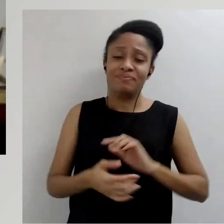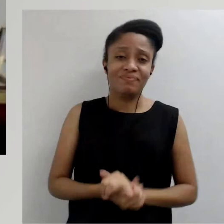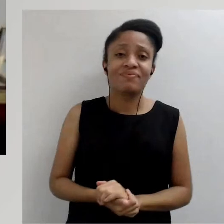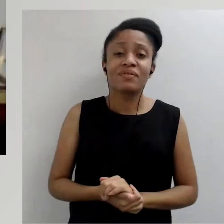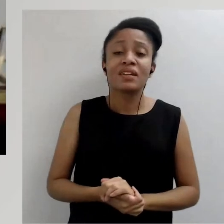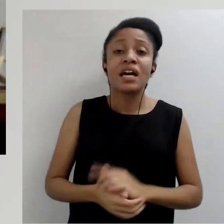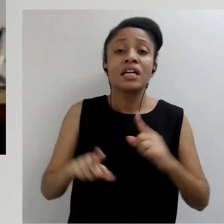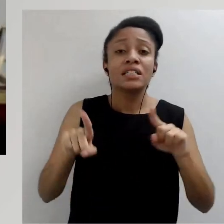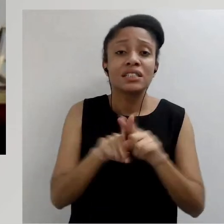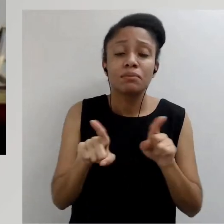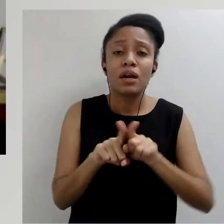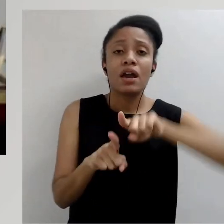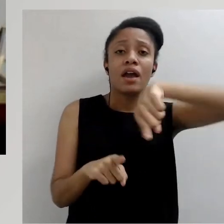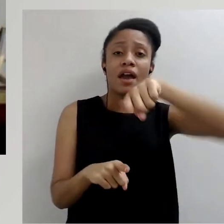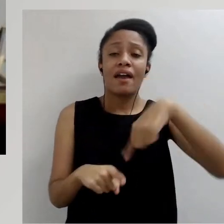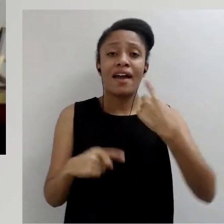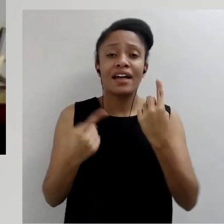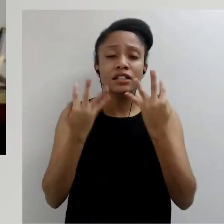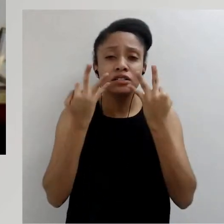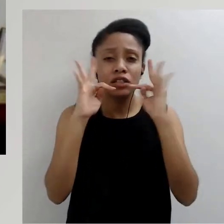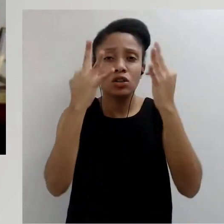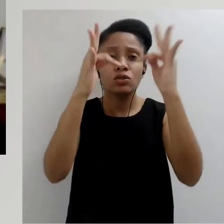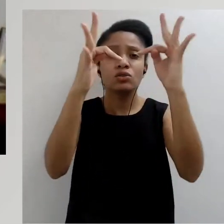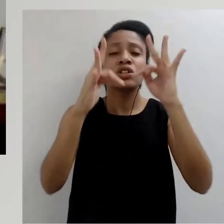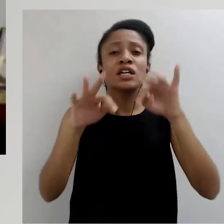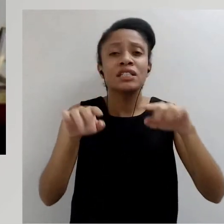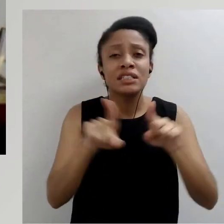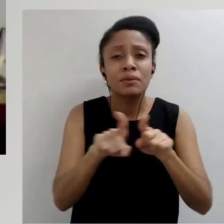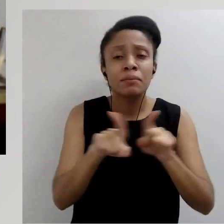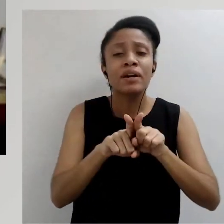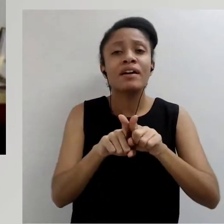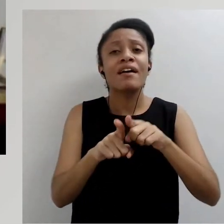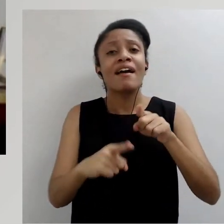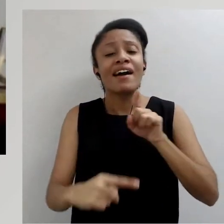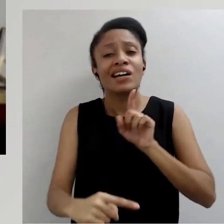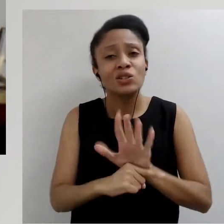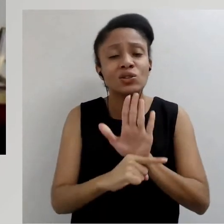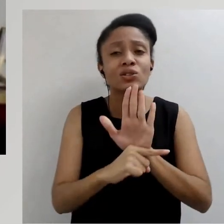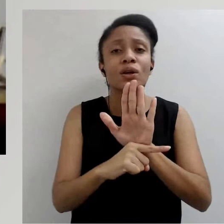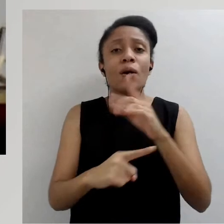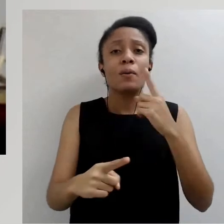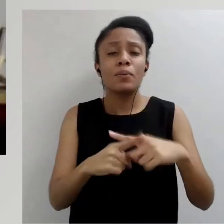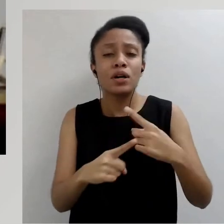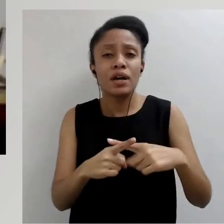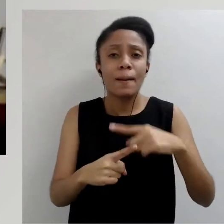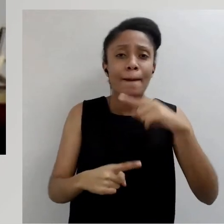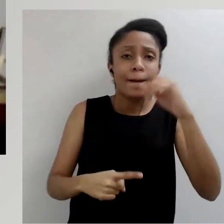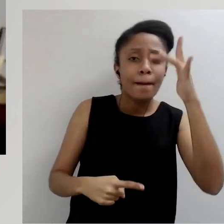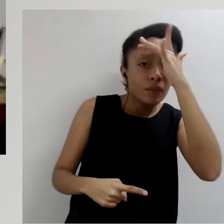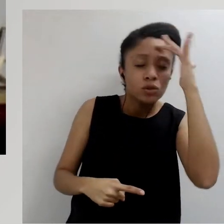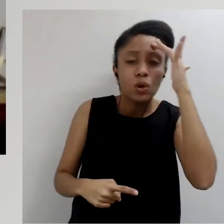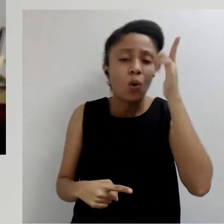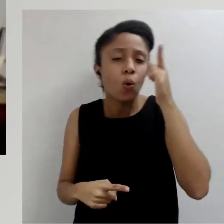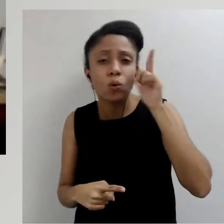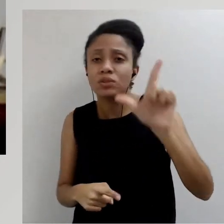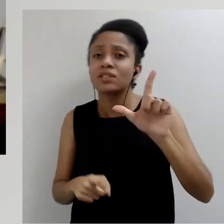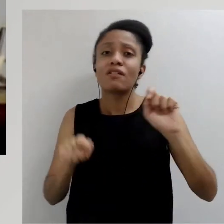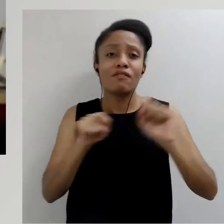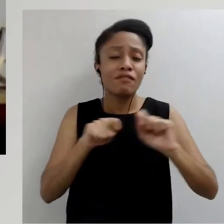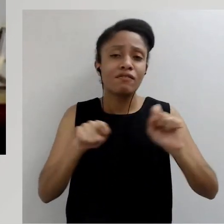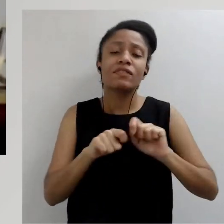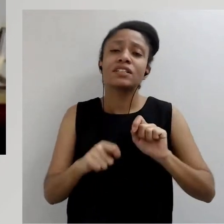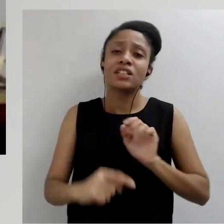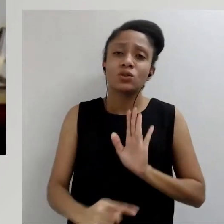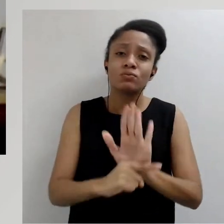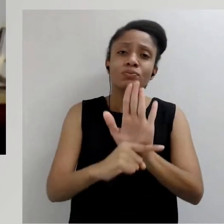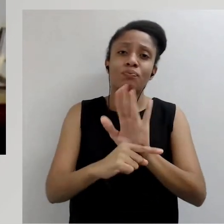in this idea of this technological impact in this customer service, this is an art. We need to be